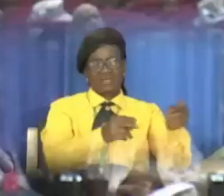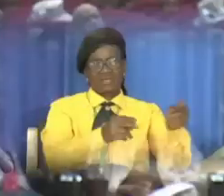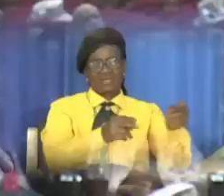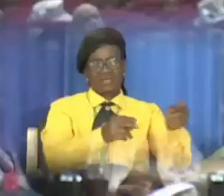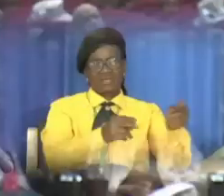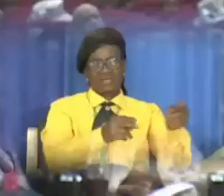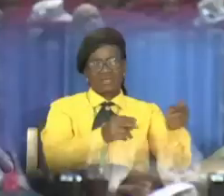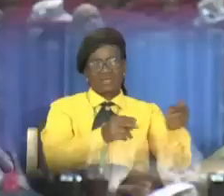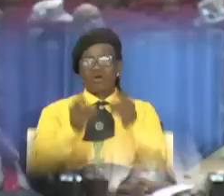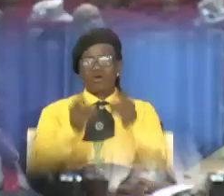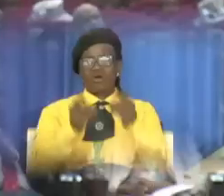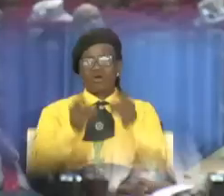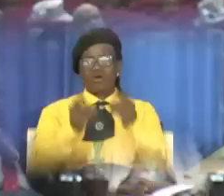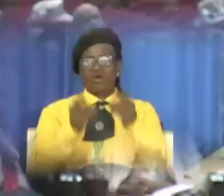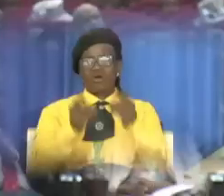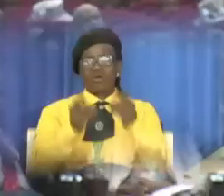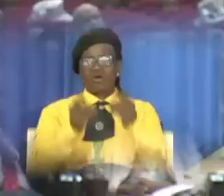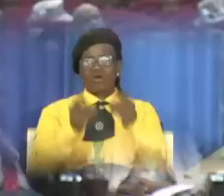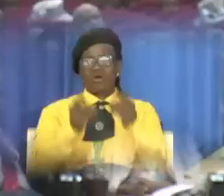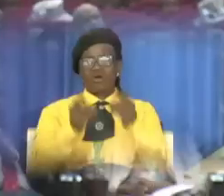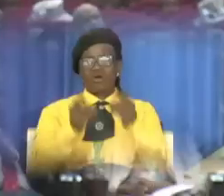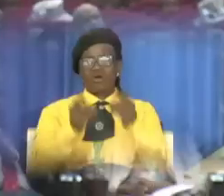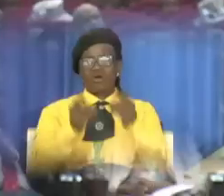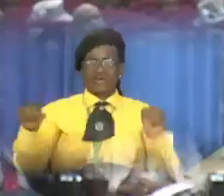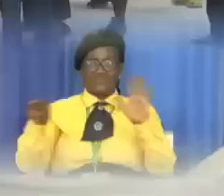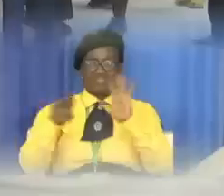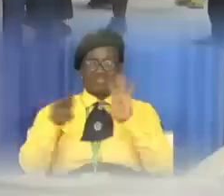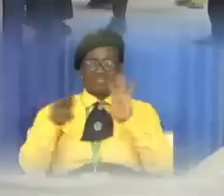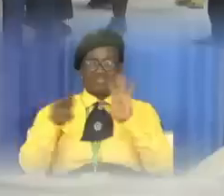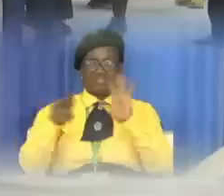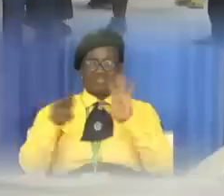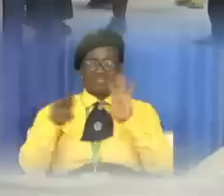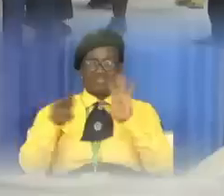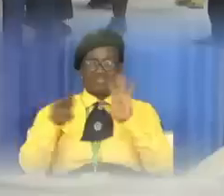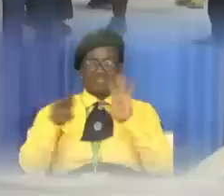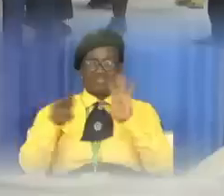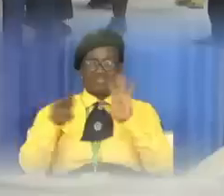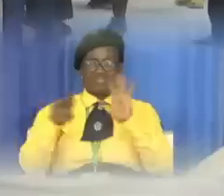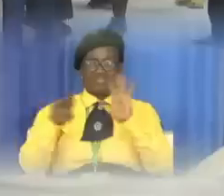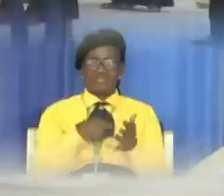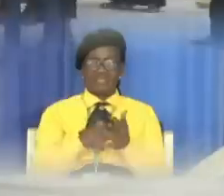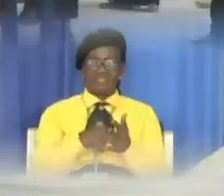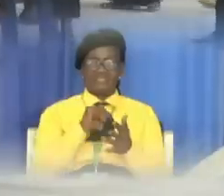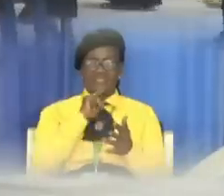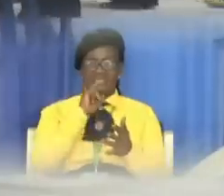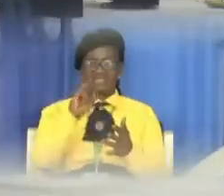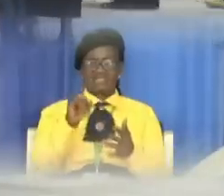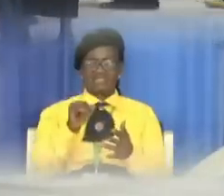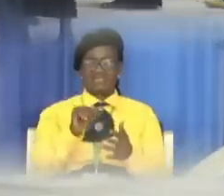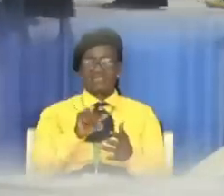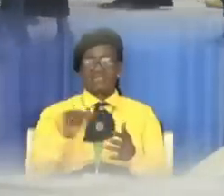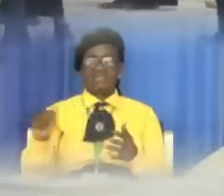quickly. This is your day of salvation, your day of light.